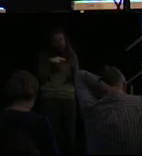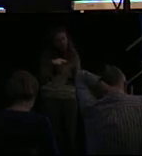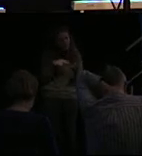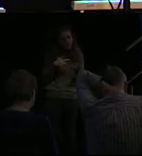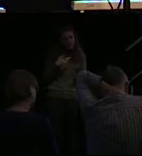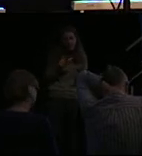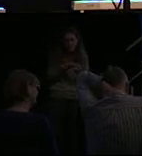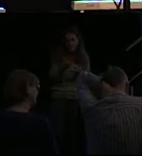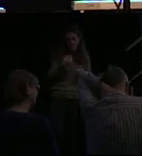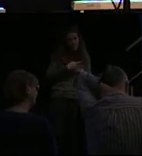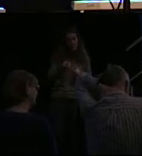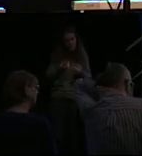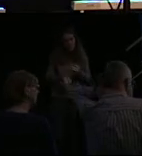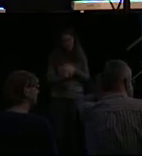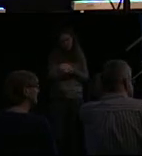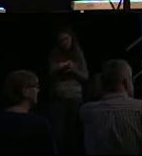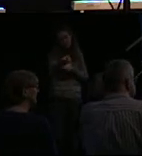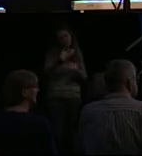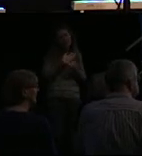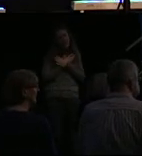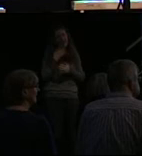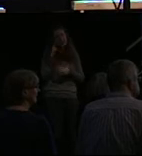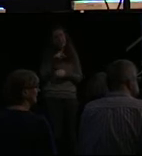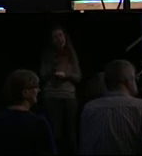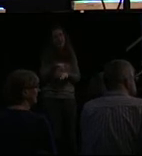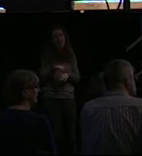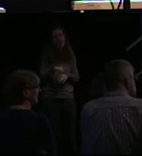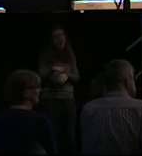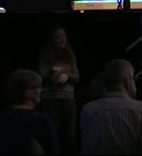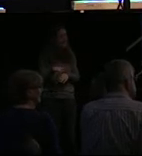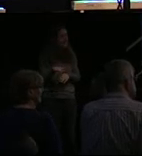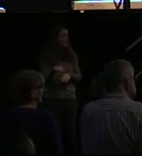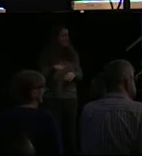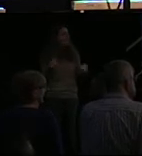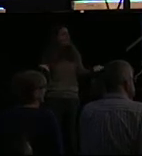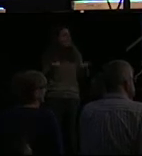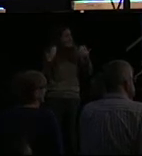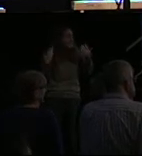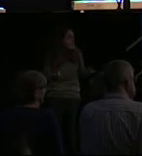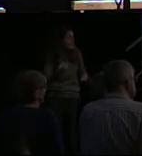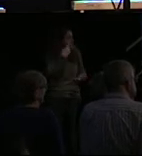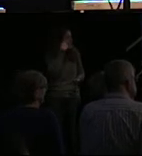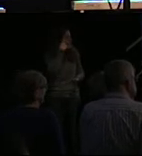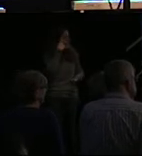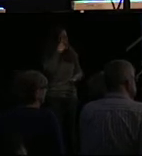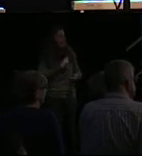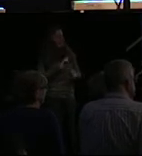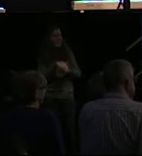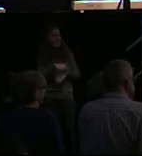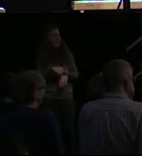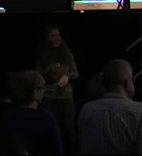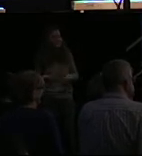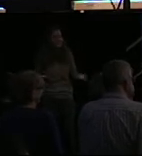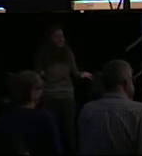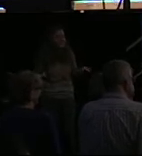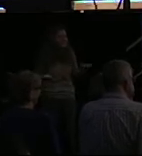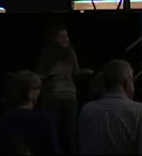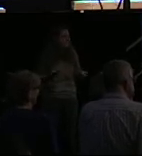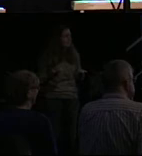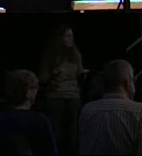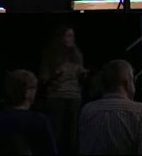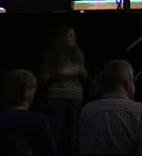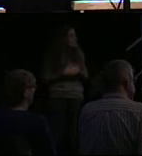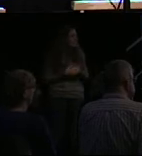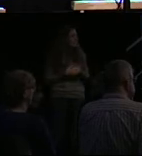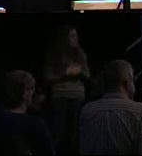all through the week. And we would love to see you at all of it. But I think we'll wrap up there today because we've gone on. Got on a little bit,